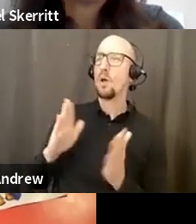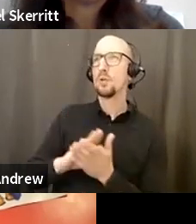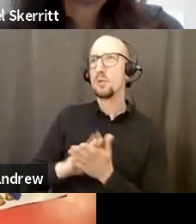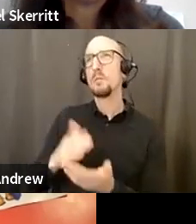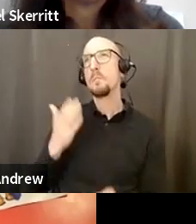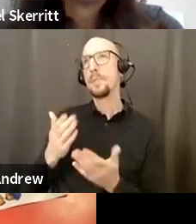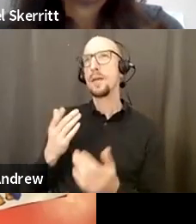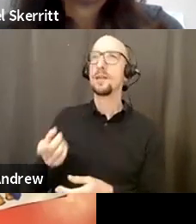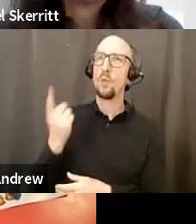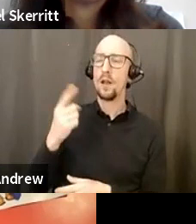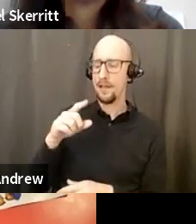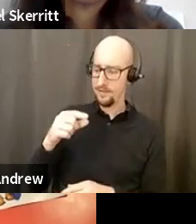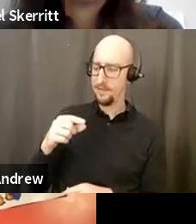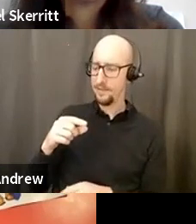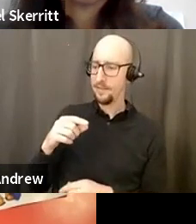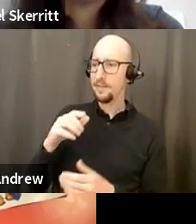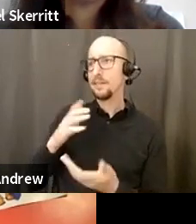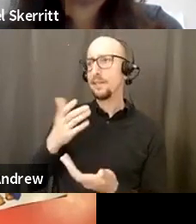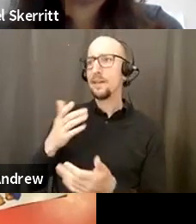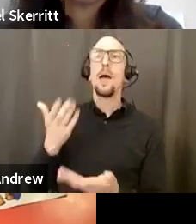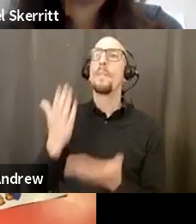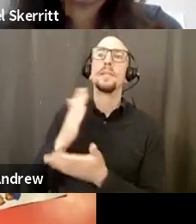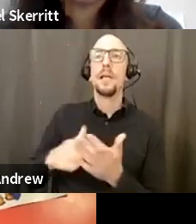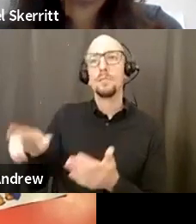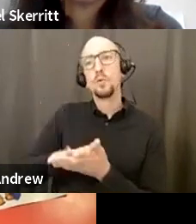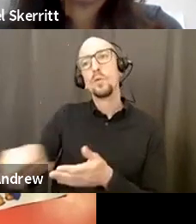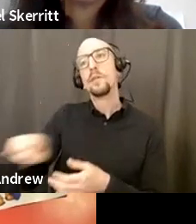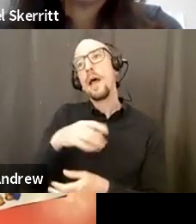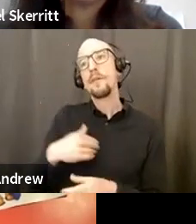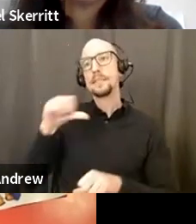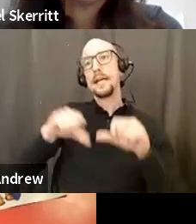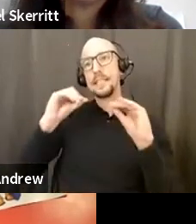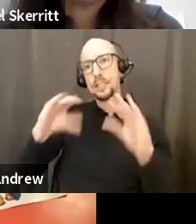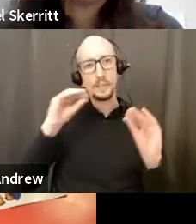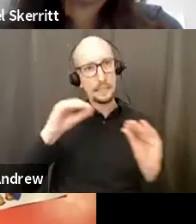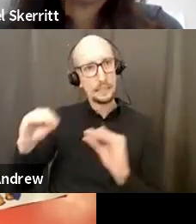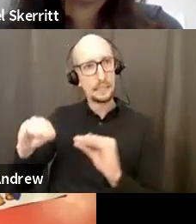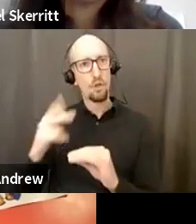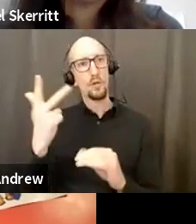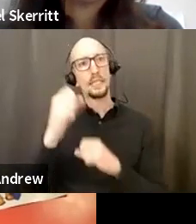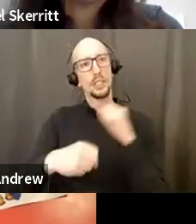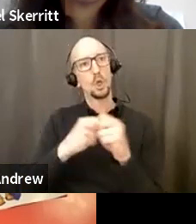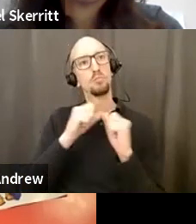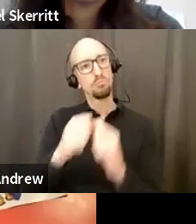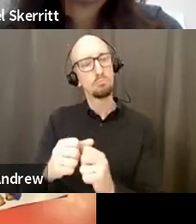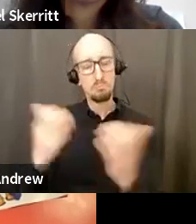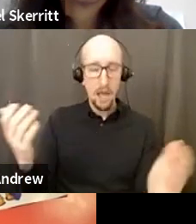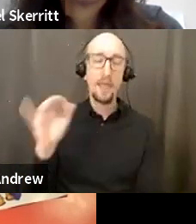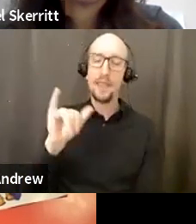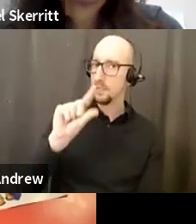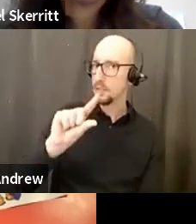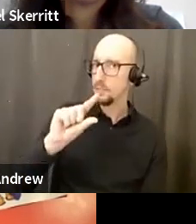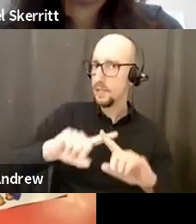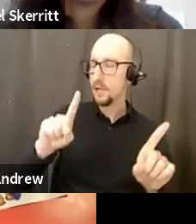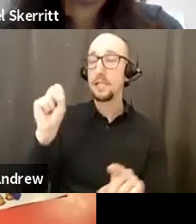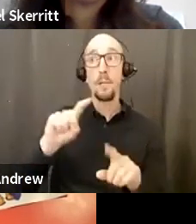probably teaching science for kids for the same 3 years in that middle school. And so that would be slightly different, but they're